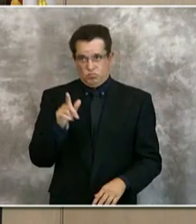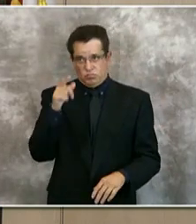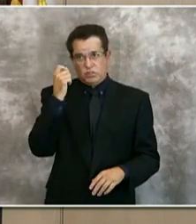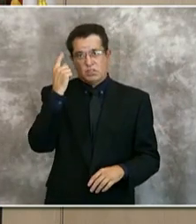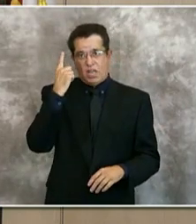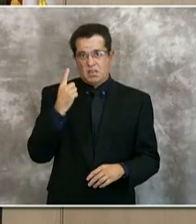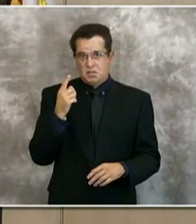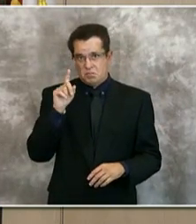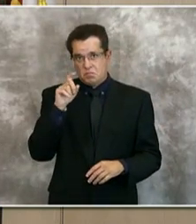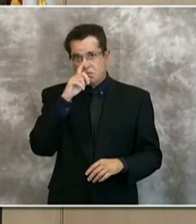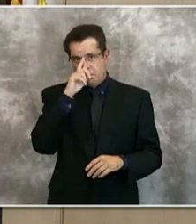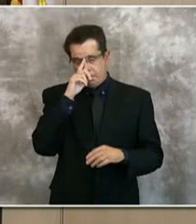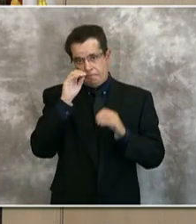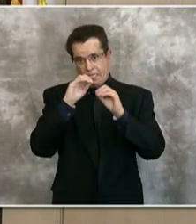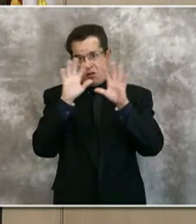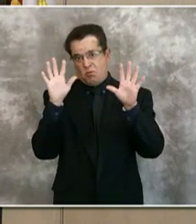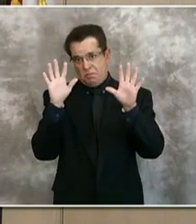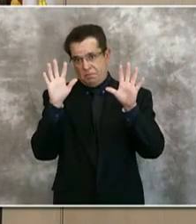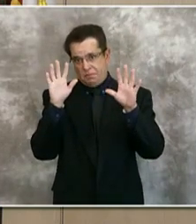we're trying to go?